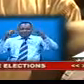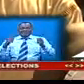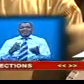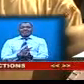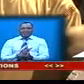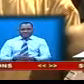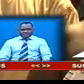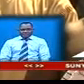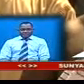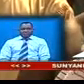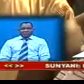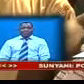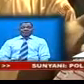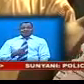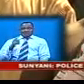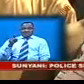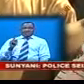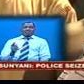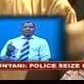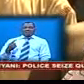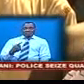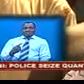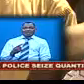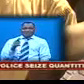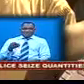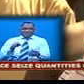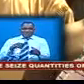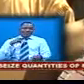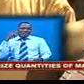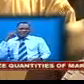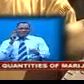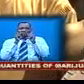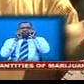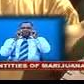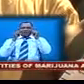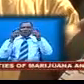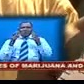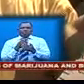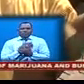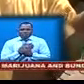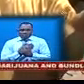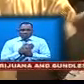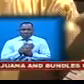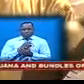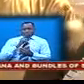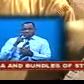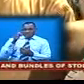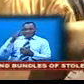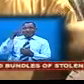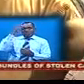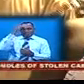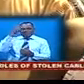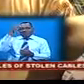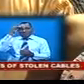His death came to him as a shock and surprise. Even though he knew he was in